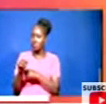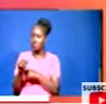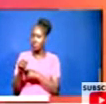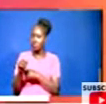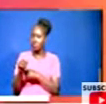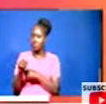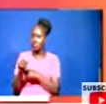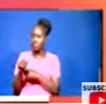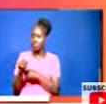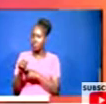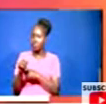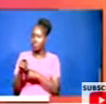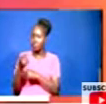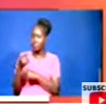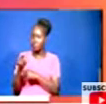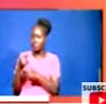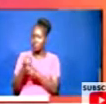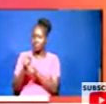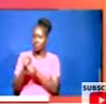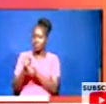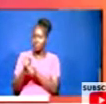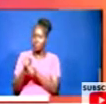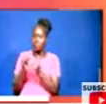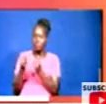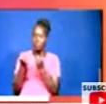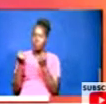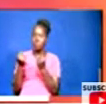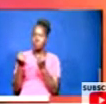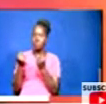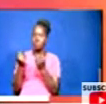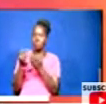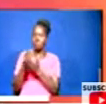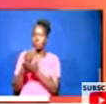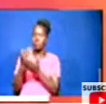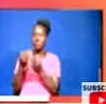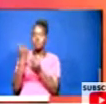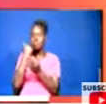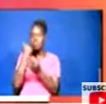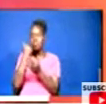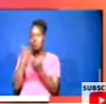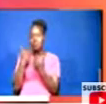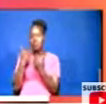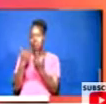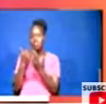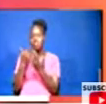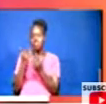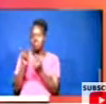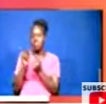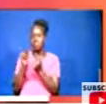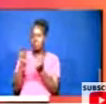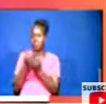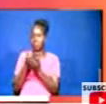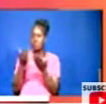they are sanitized to make them safer in terms of removing if they have any diseases, they have ticks, they are whatever. They are